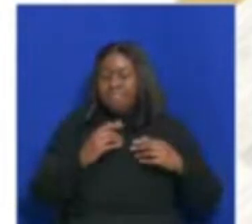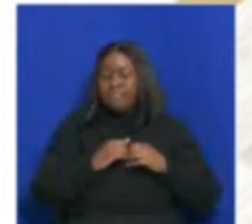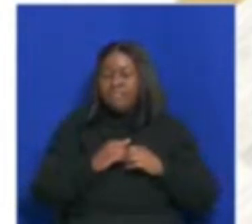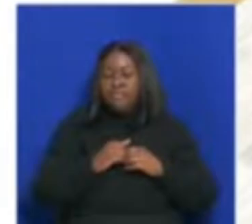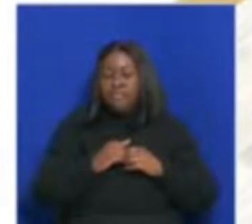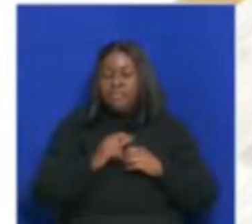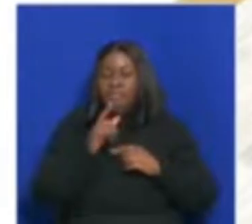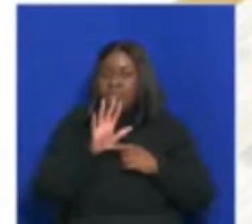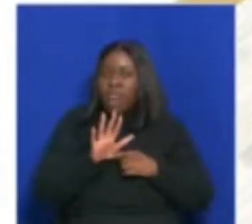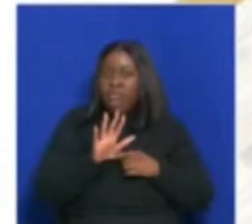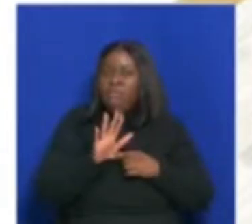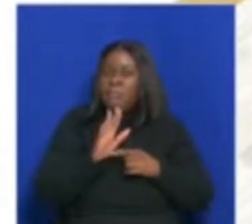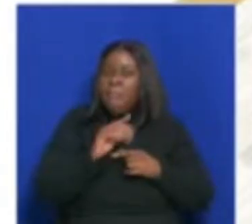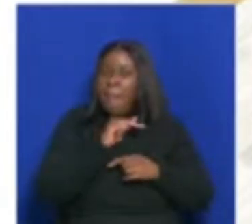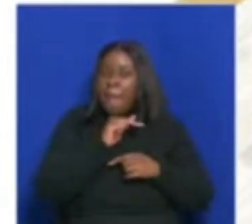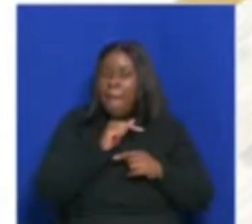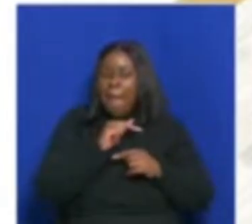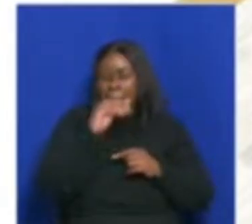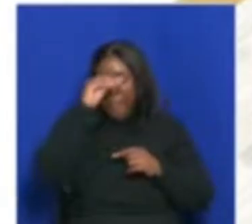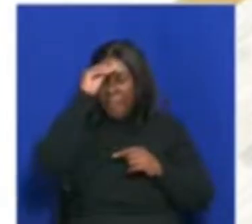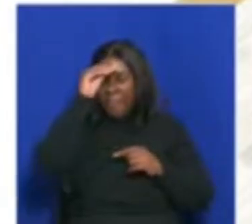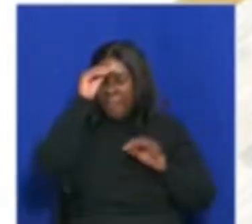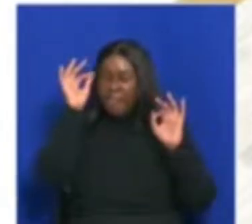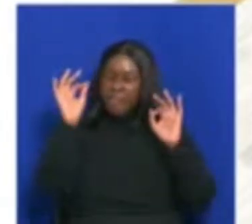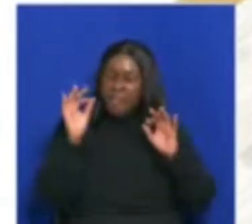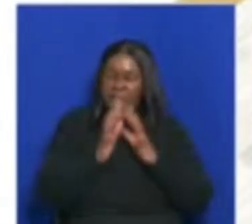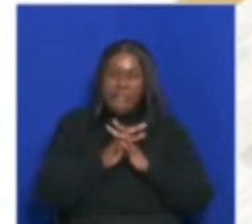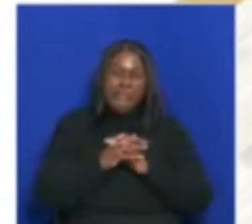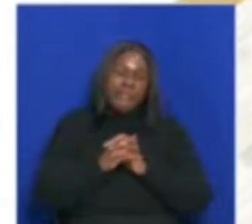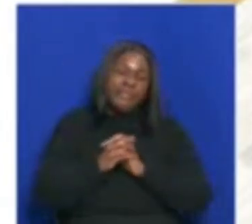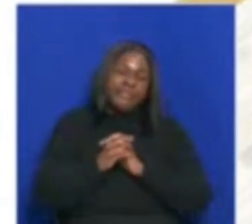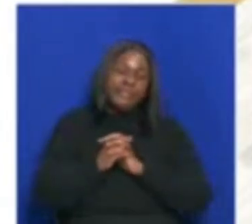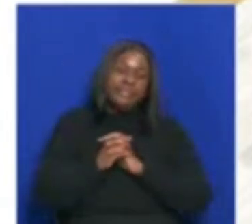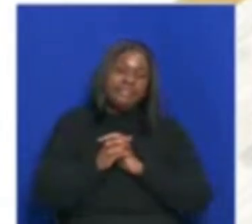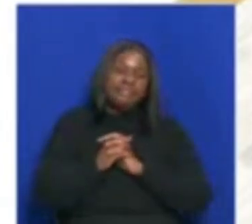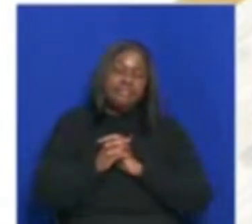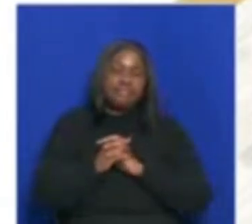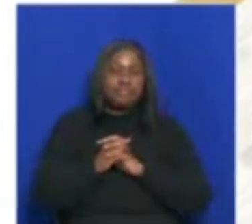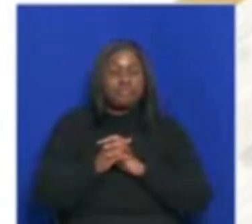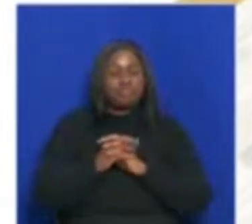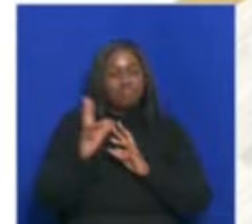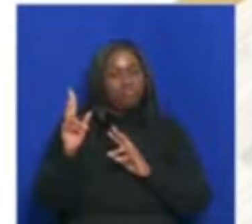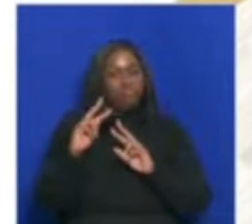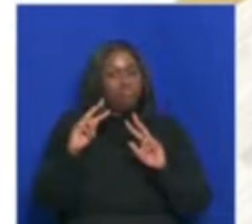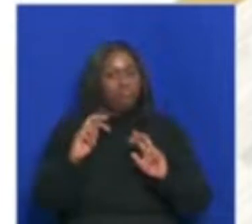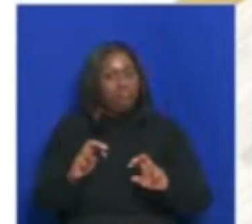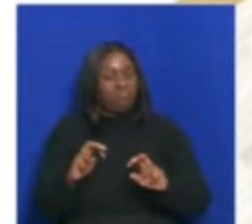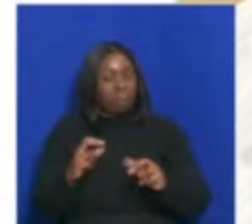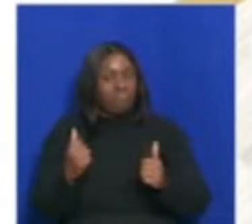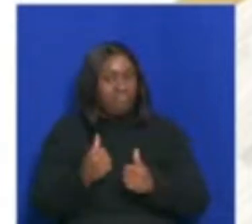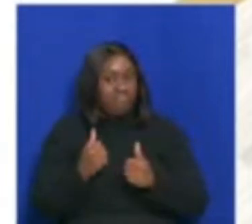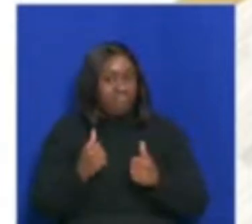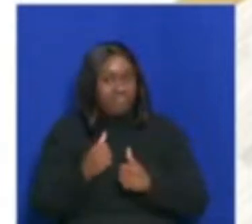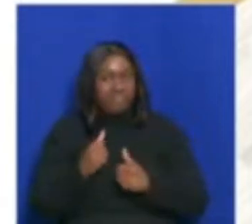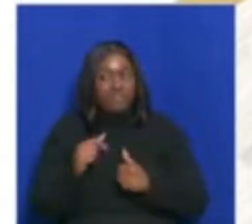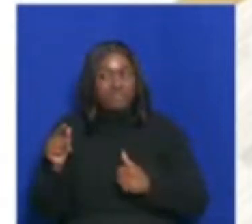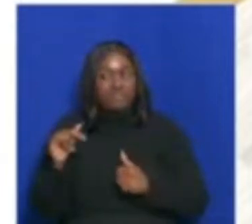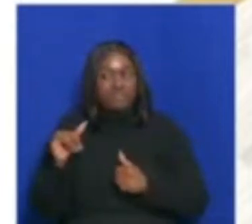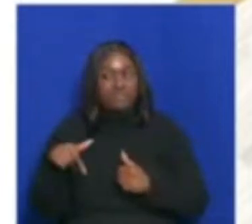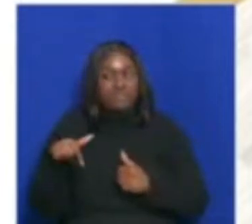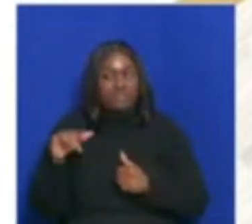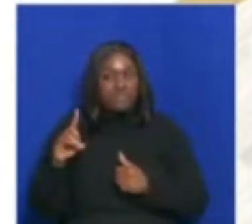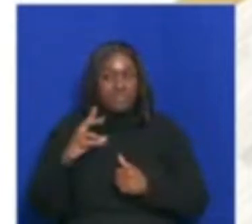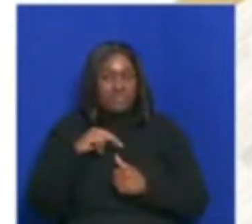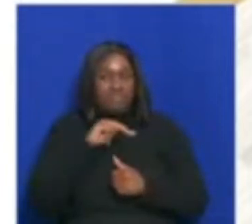were official SAPS vehicles. IPOD KZN proceeded with the investigation, and